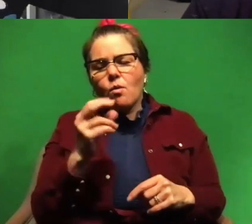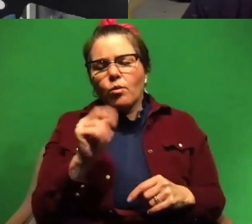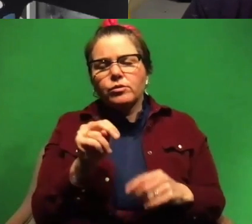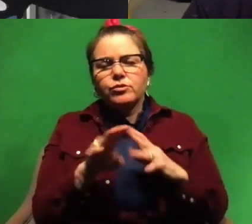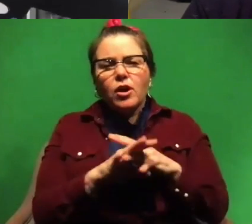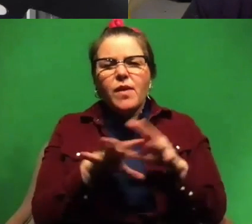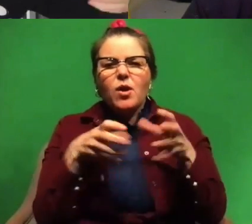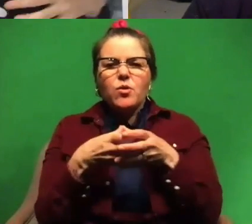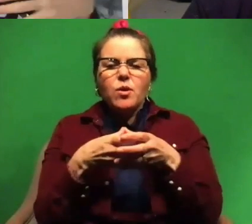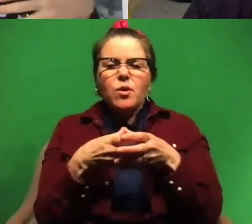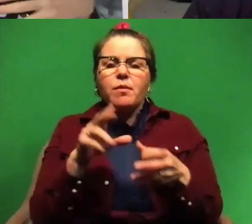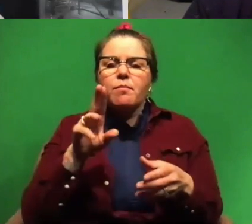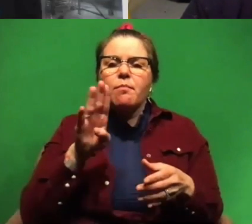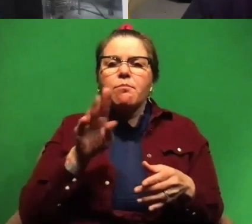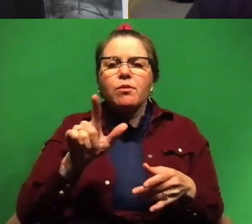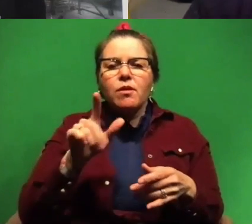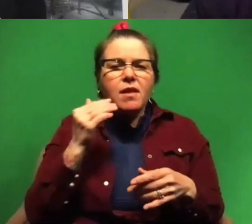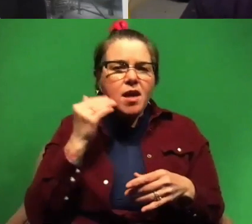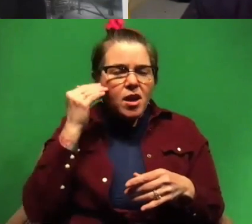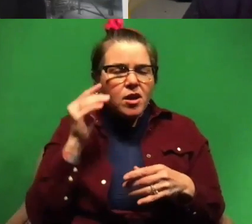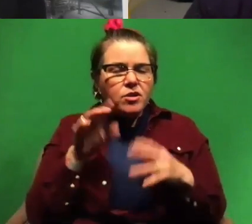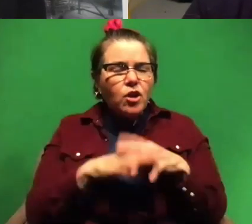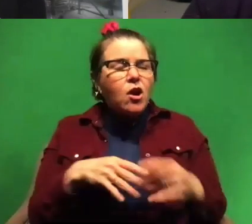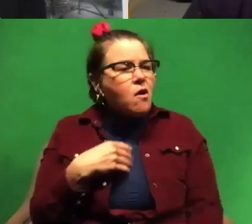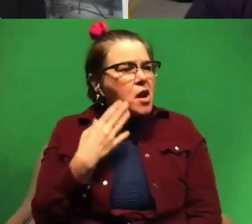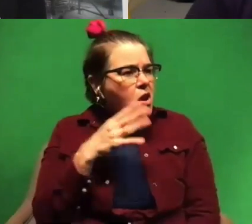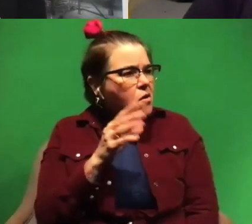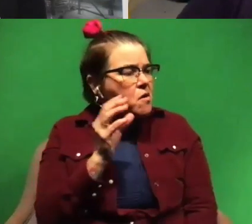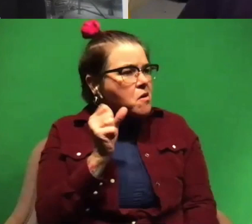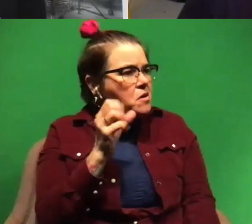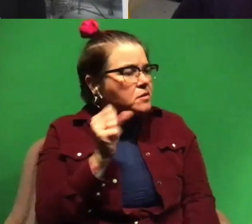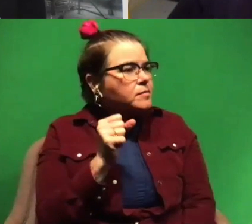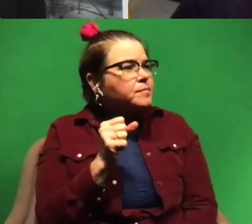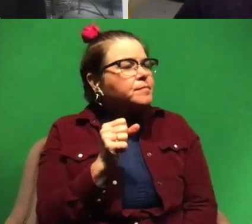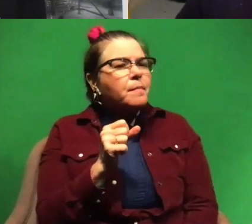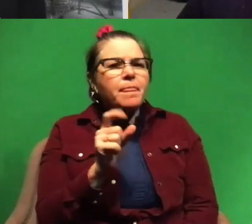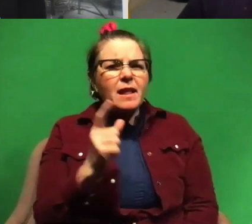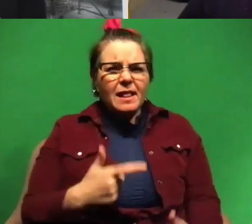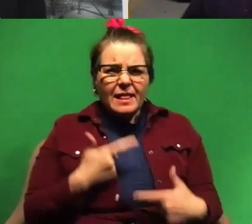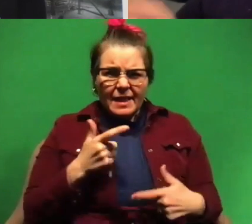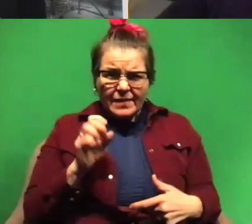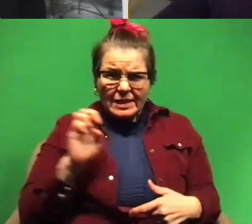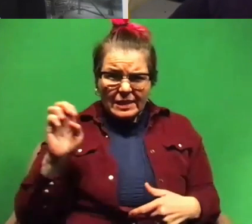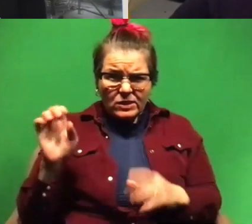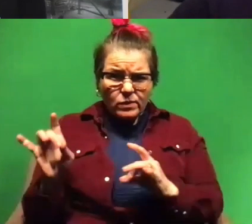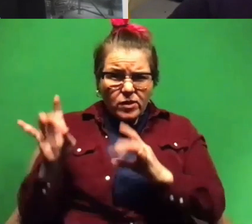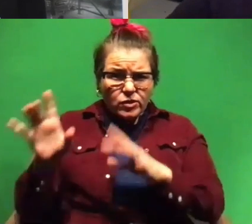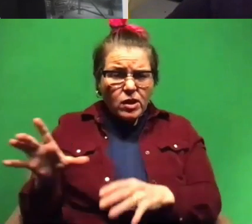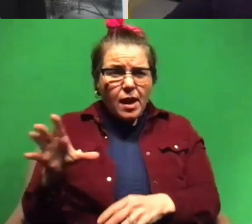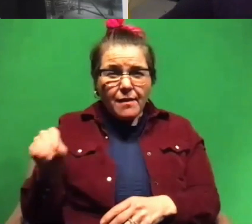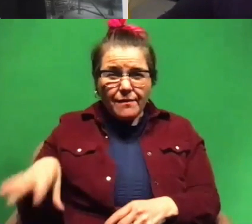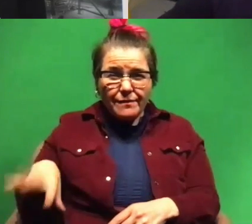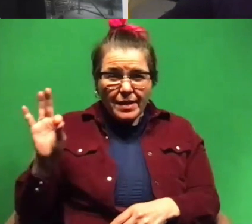that group of the bullhead sharks. Oh, wow. I didn't know. That's awesome. Yeah. And what's their range? You said they live on the east coast of Australia and then you find them in